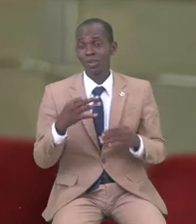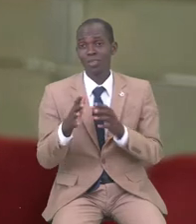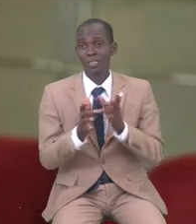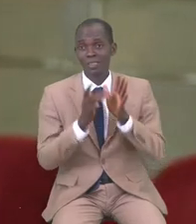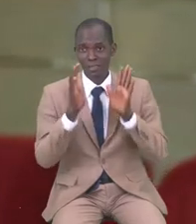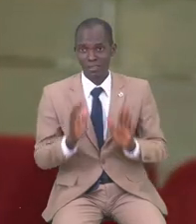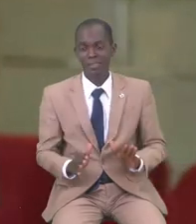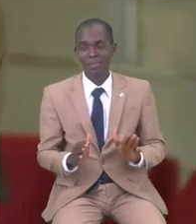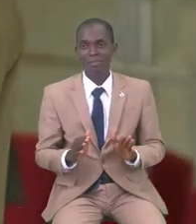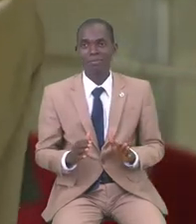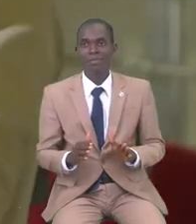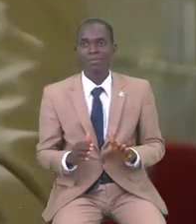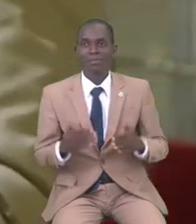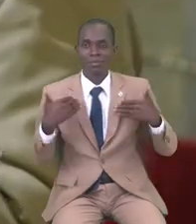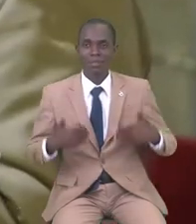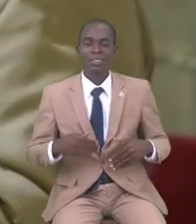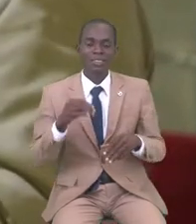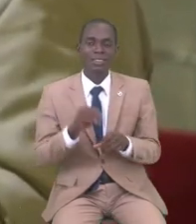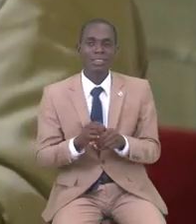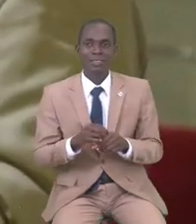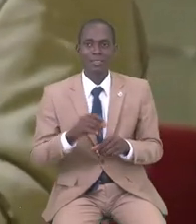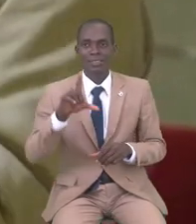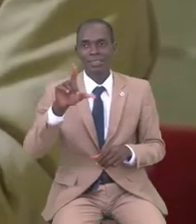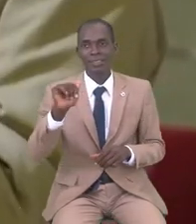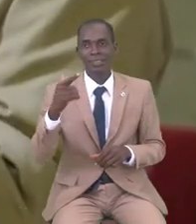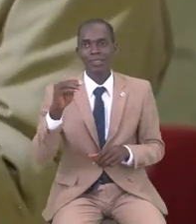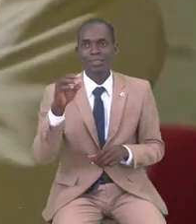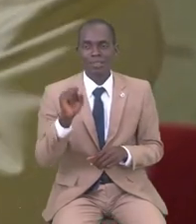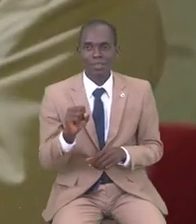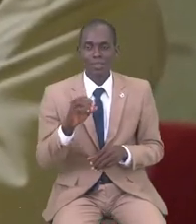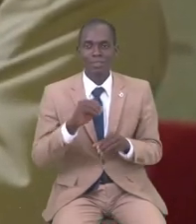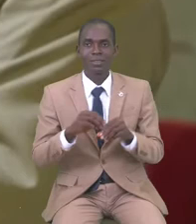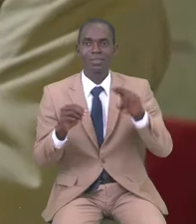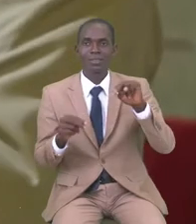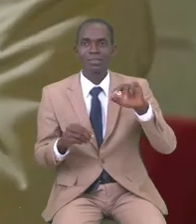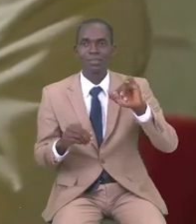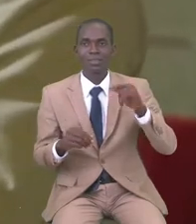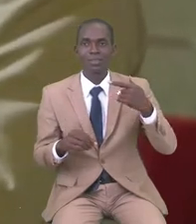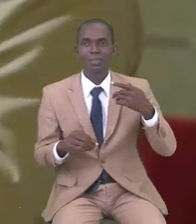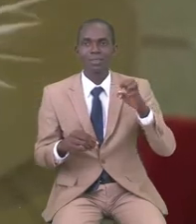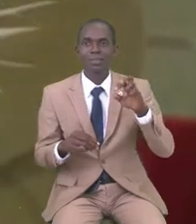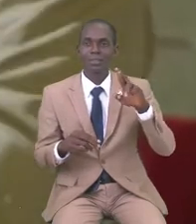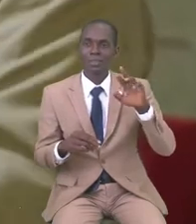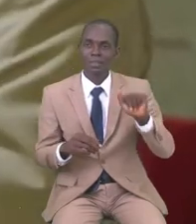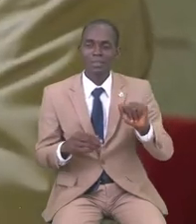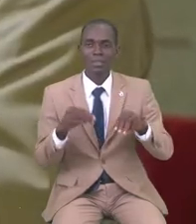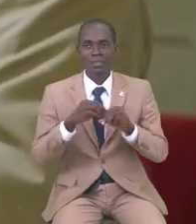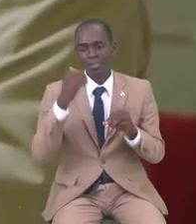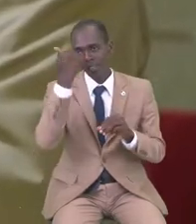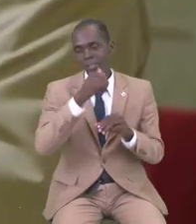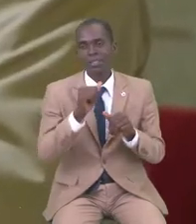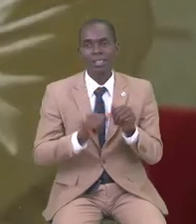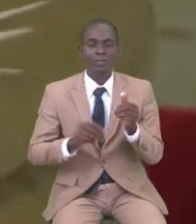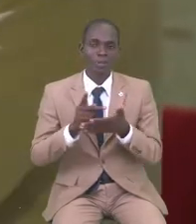in Lagos, in Nigeria, in Africa, and the rest of the